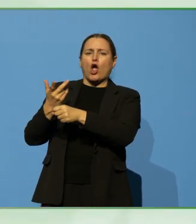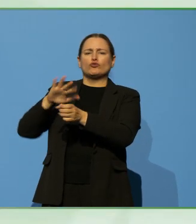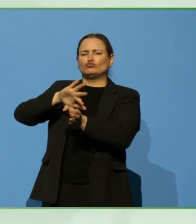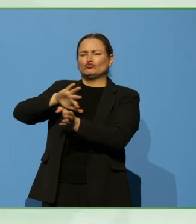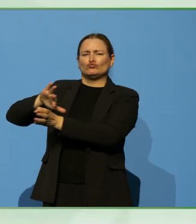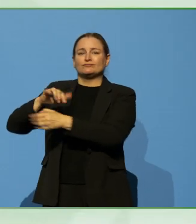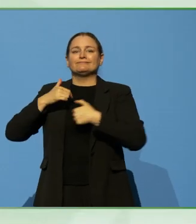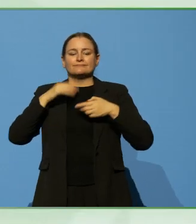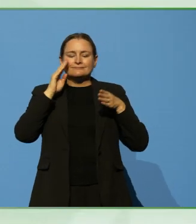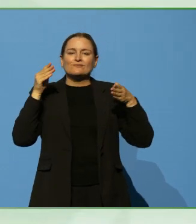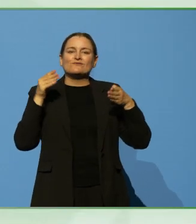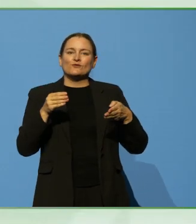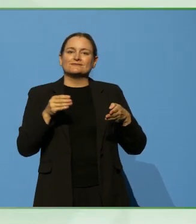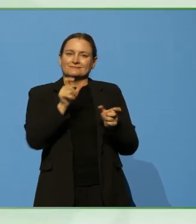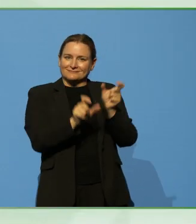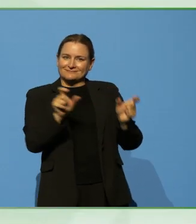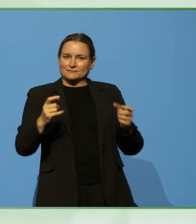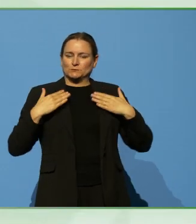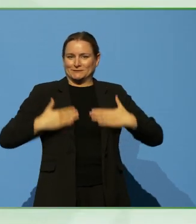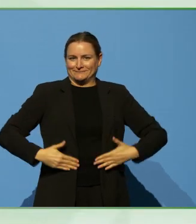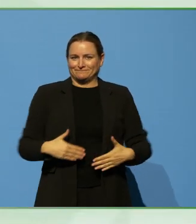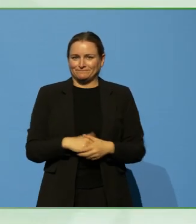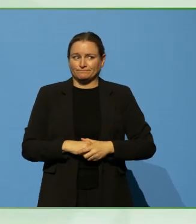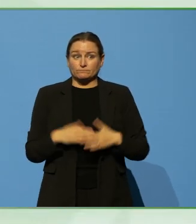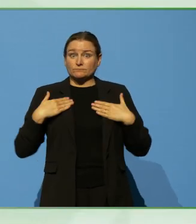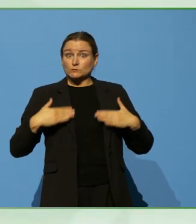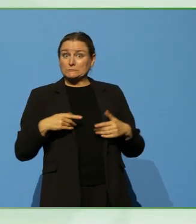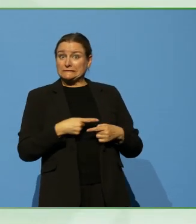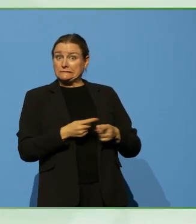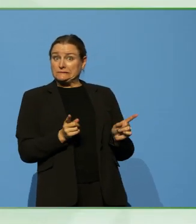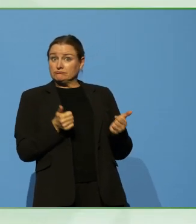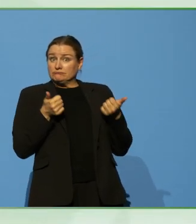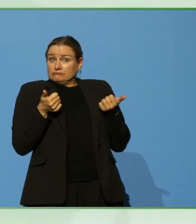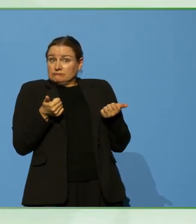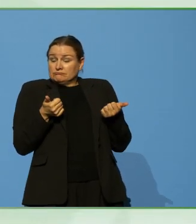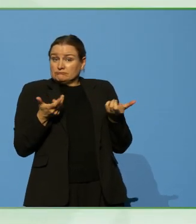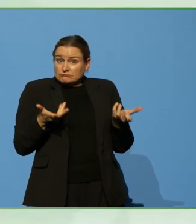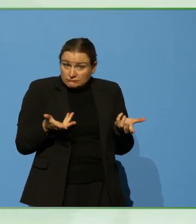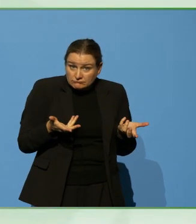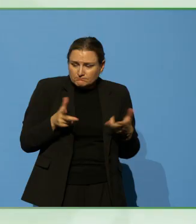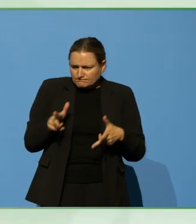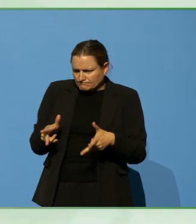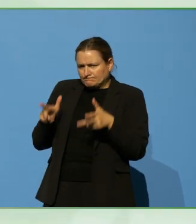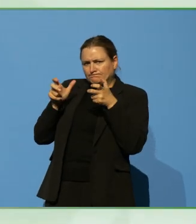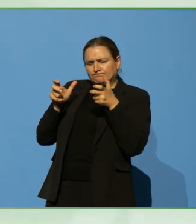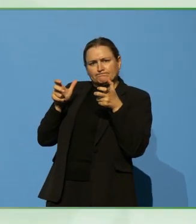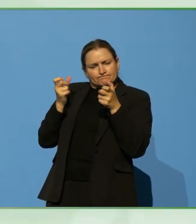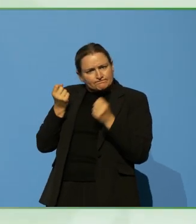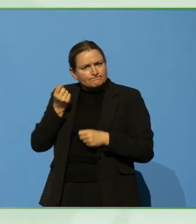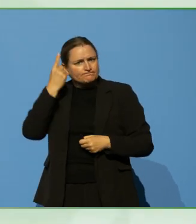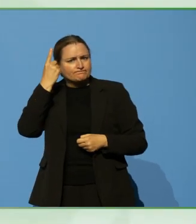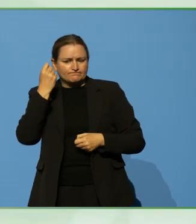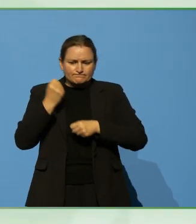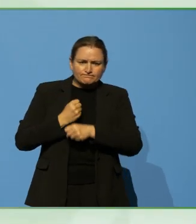this conversation has a backdrop in the kind of practical, citizen-centred work that many of us are engaged with here in the